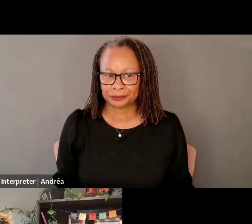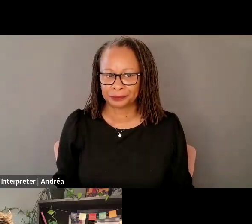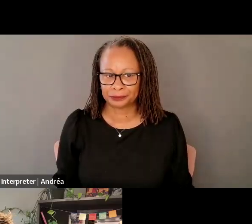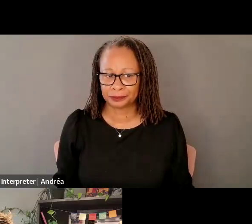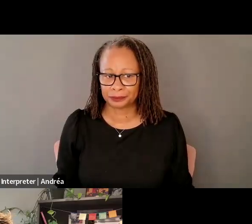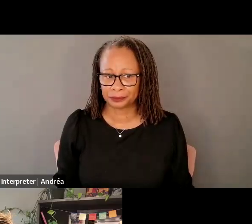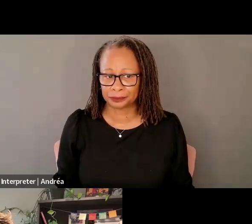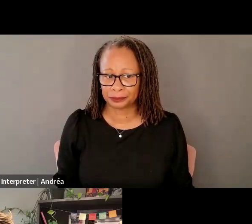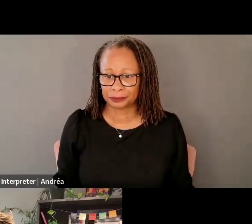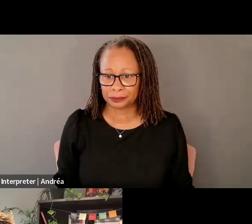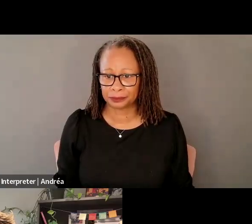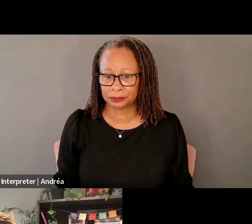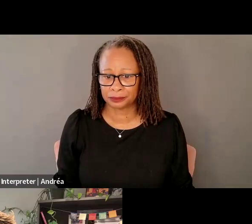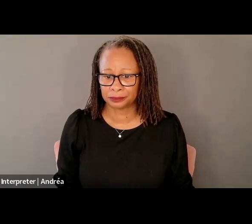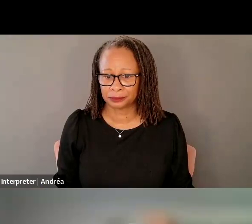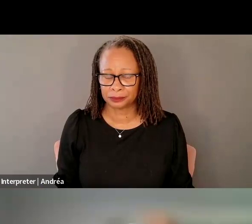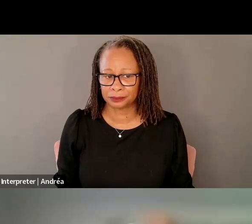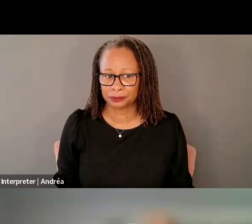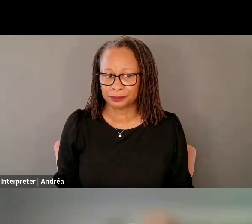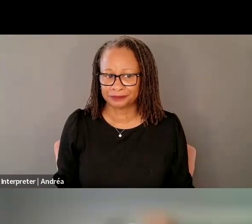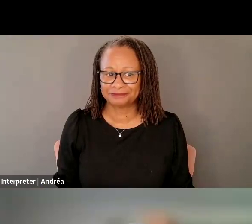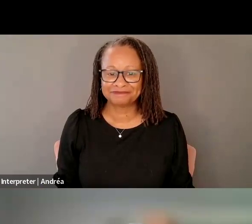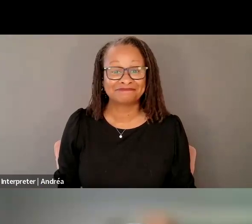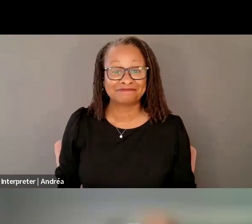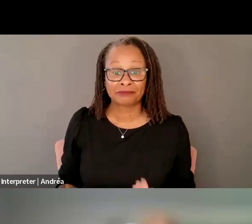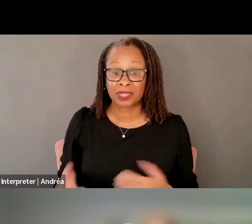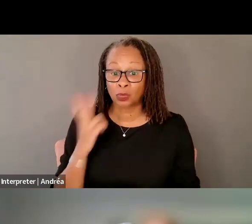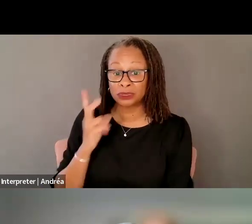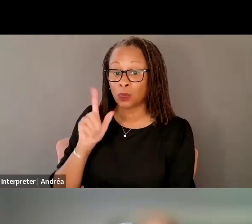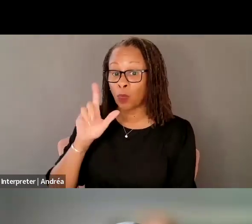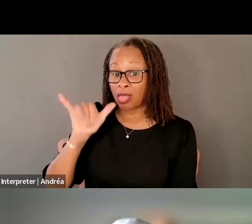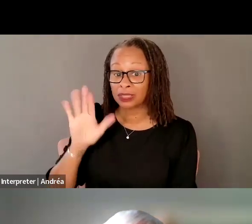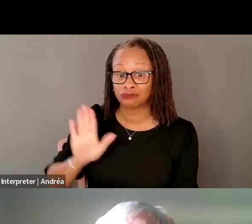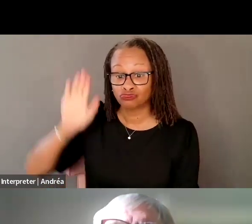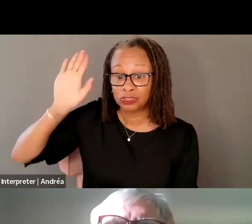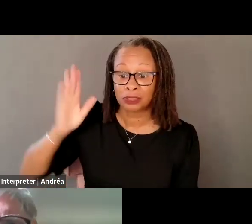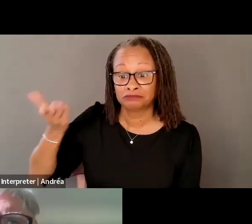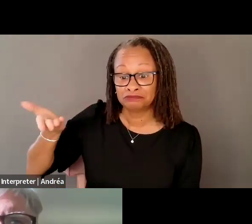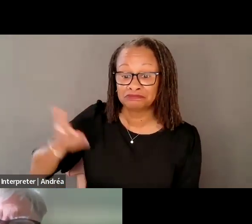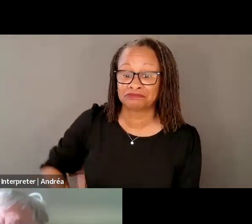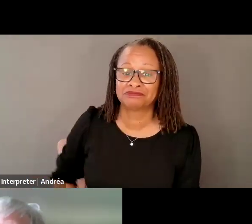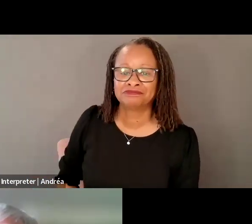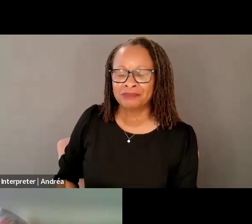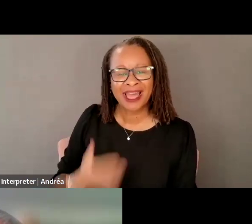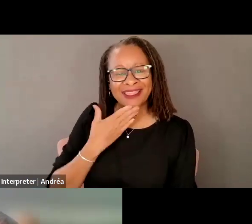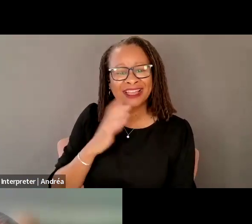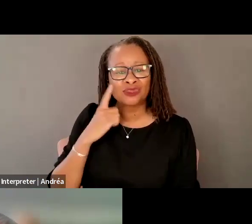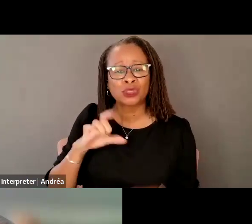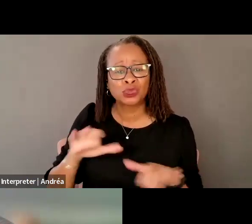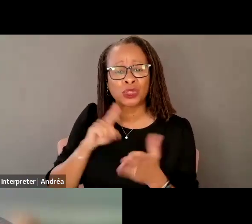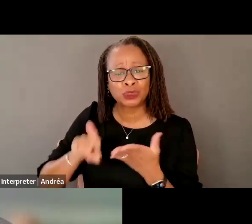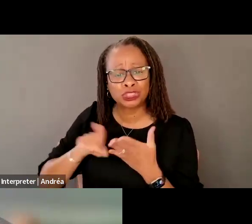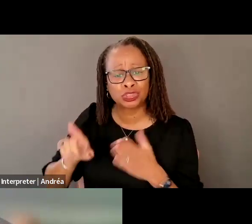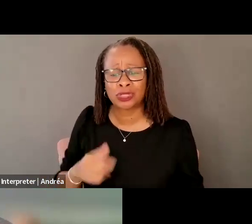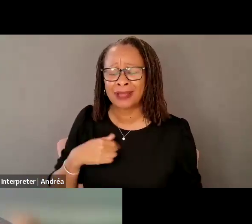question? Yeah. All right. Looks like we have Wally that had raised his hand. Yeah, Wally. hi. Thanks for doing this research. I've been curious